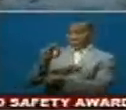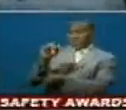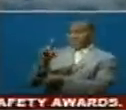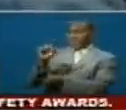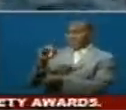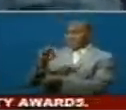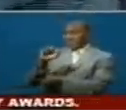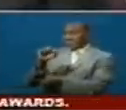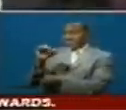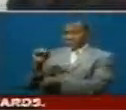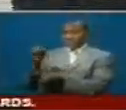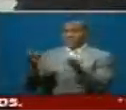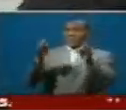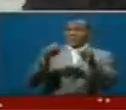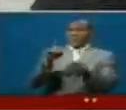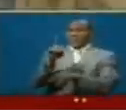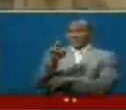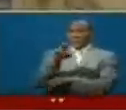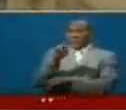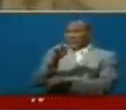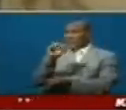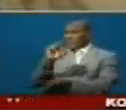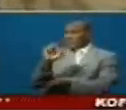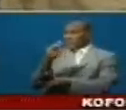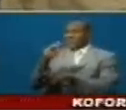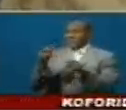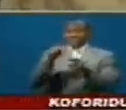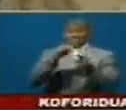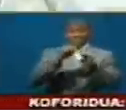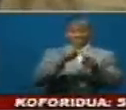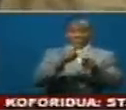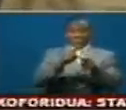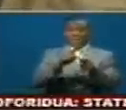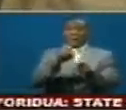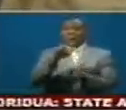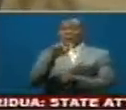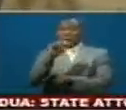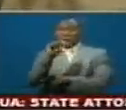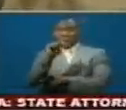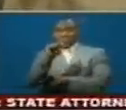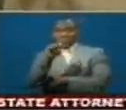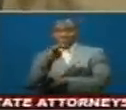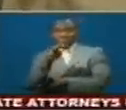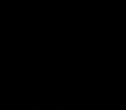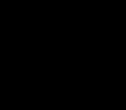Vladimir Intridanso, Dr. E. A. Na, and Professor Joshua Alabi.